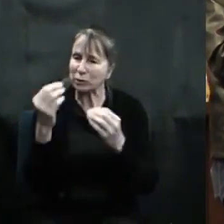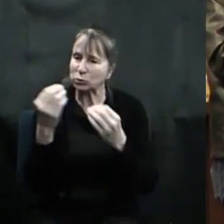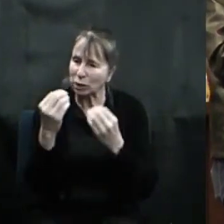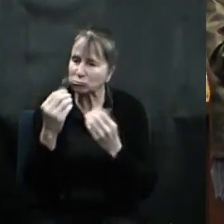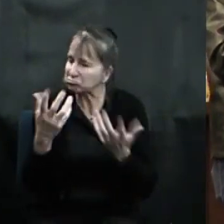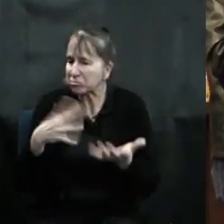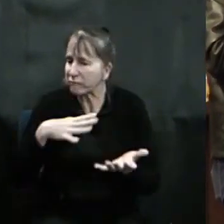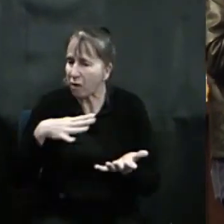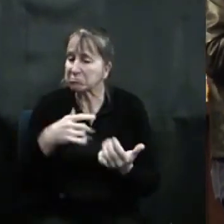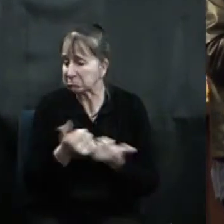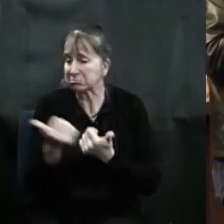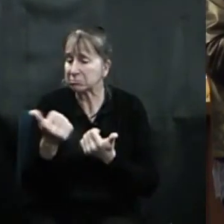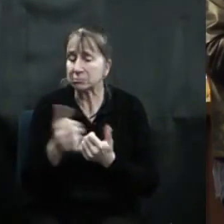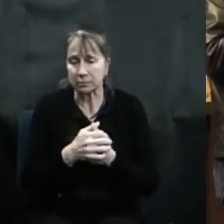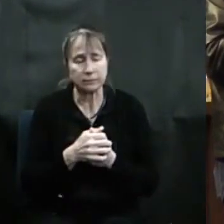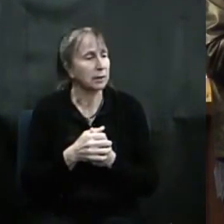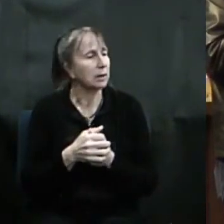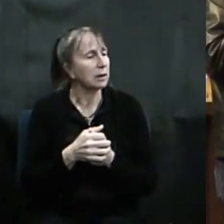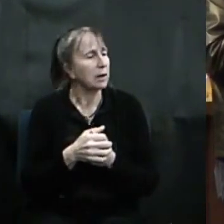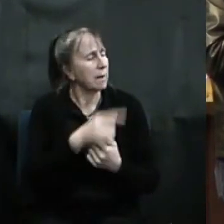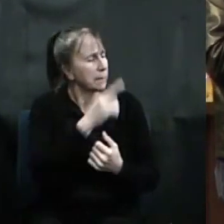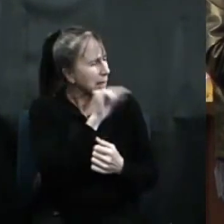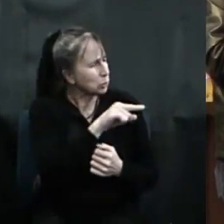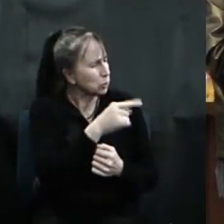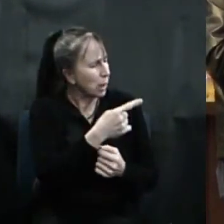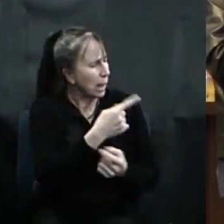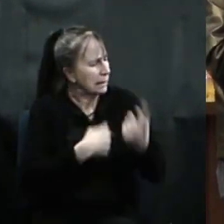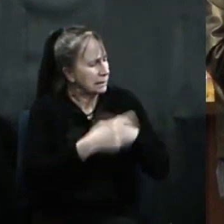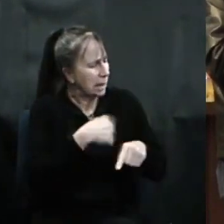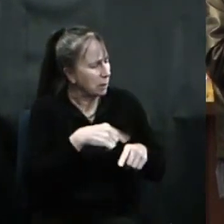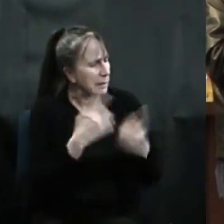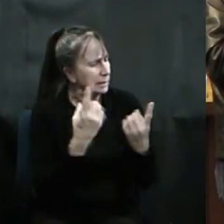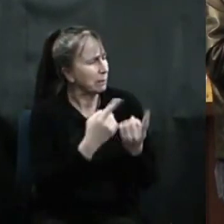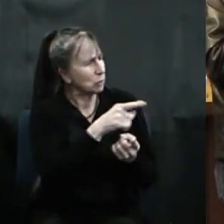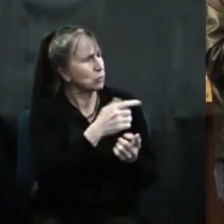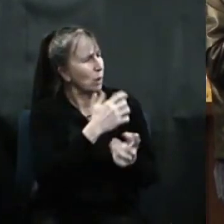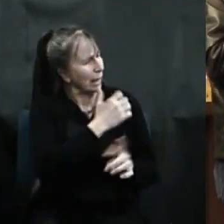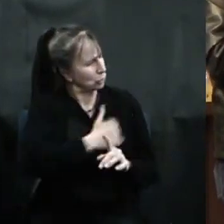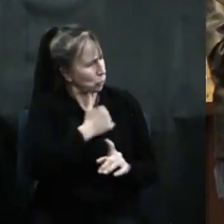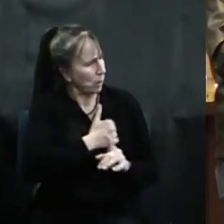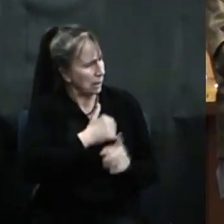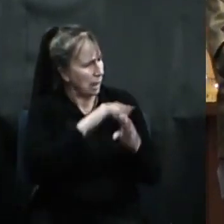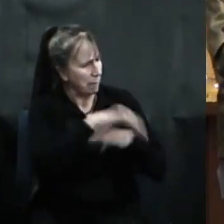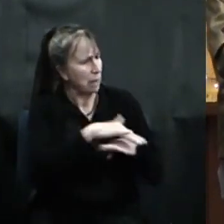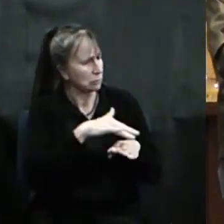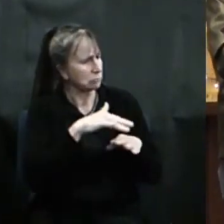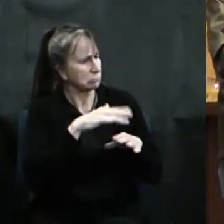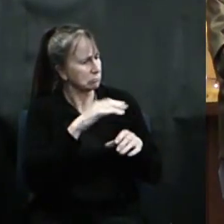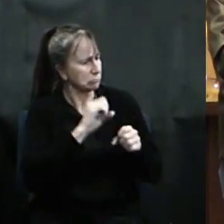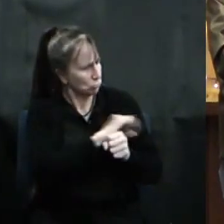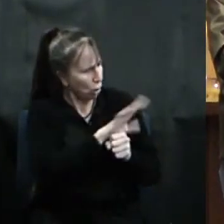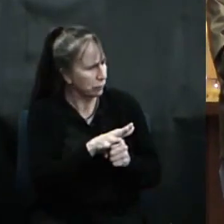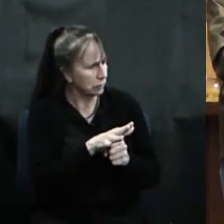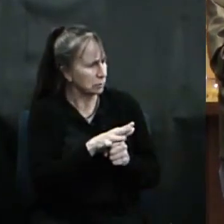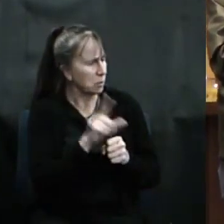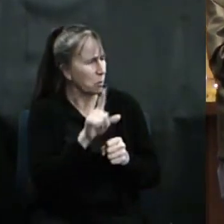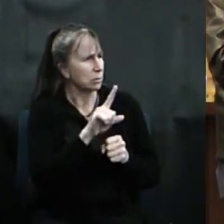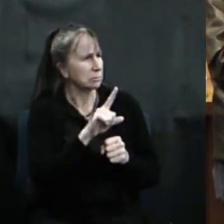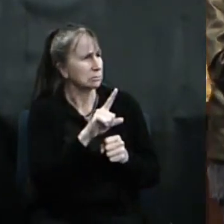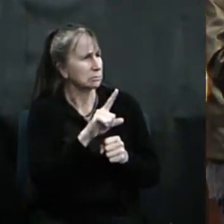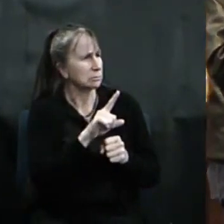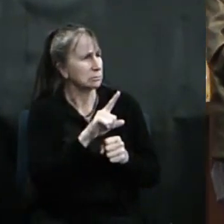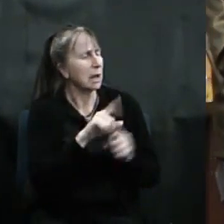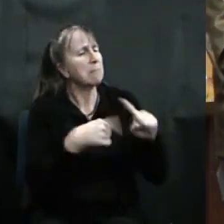all, actually. Can you tell us something that you've enjoyed about COVID? And can you tell us something that you've found really